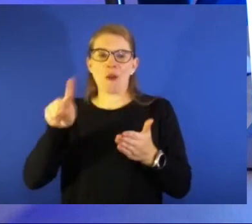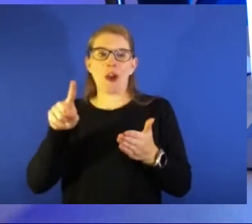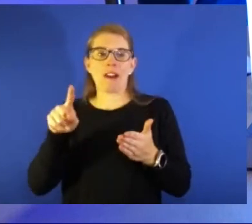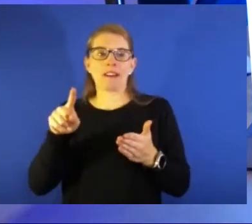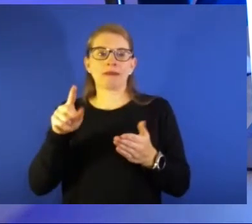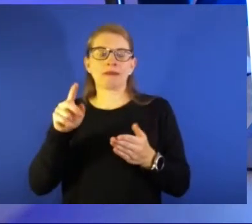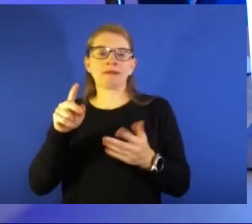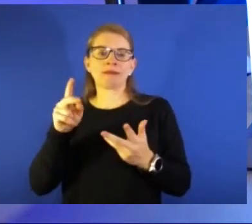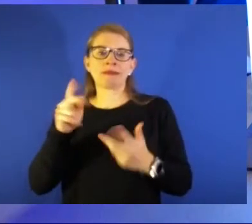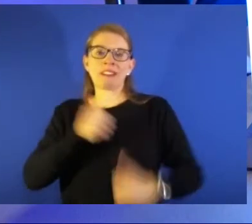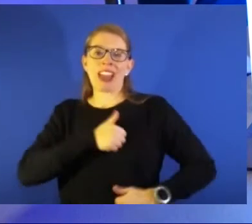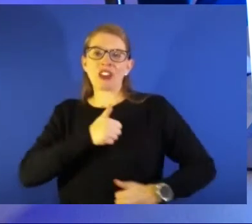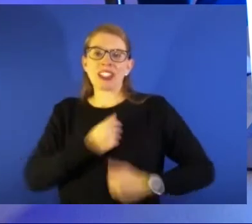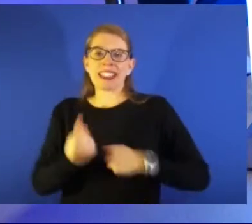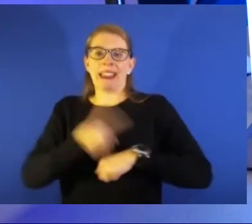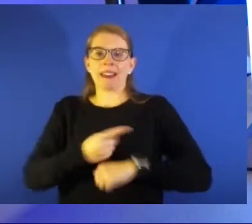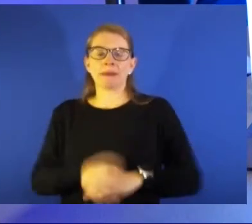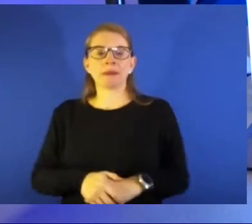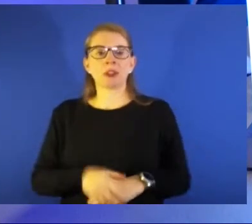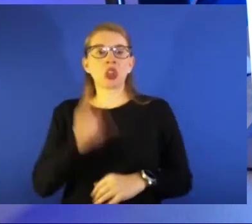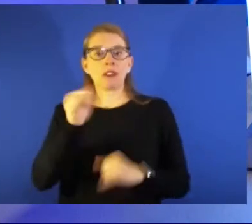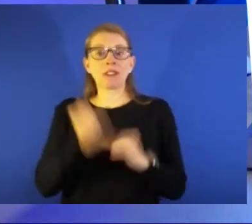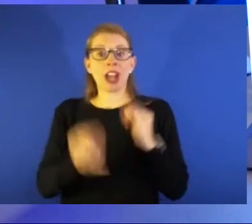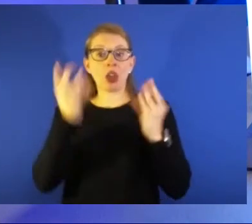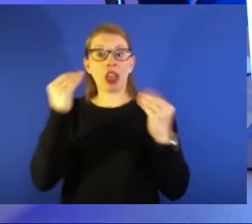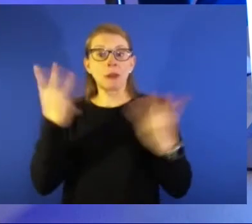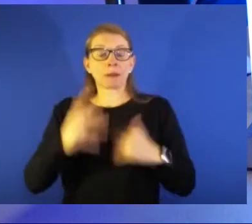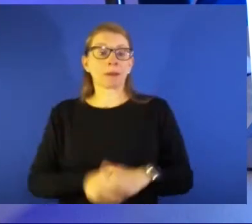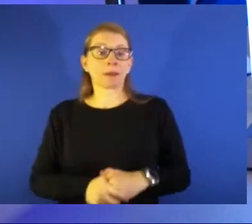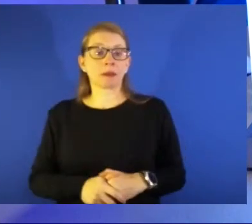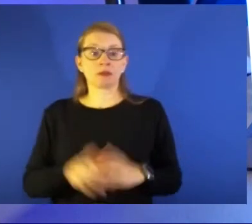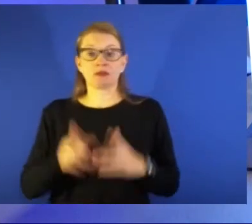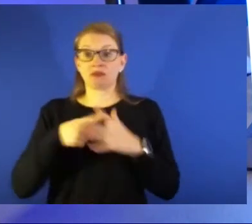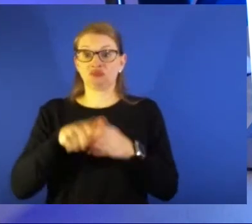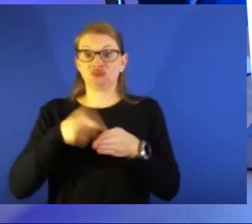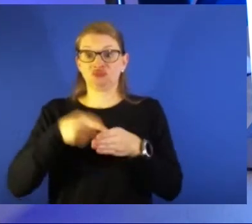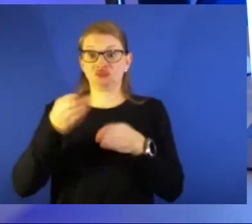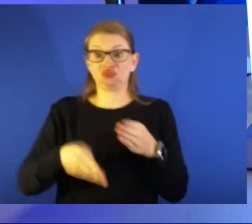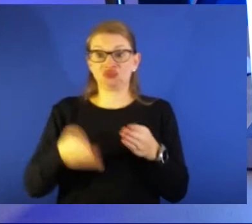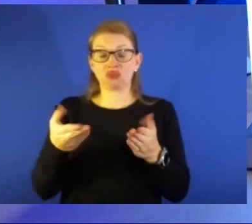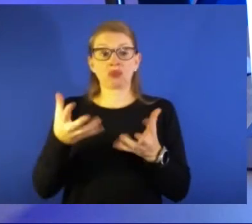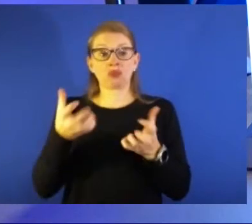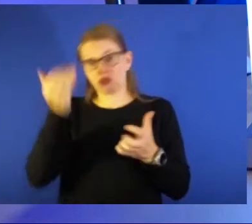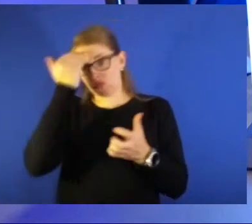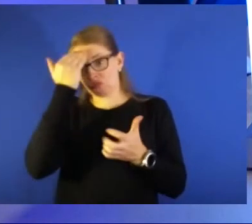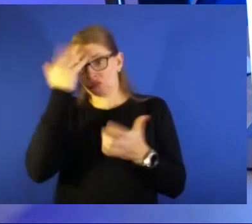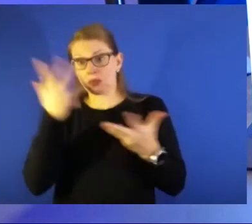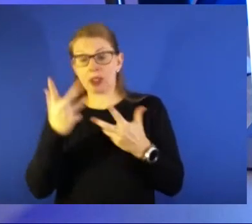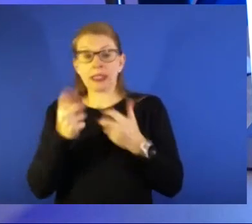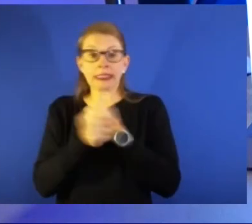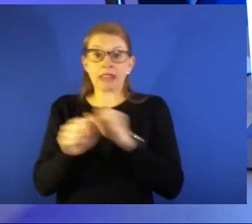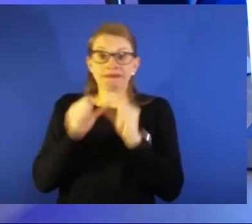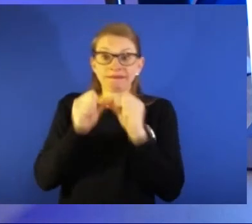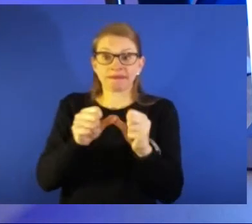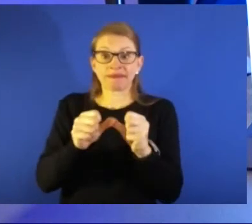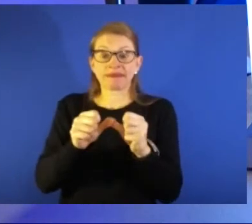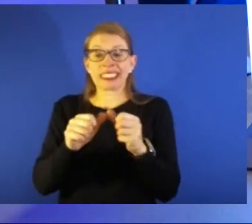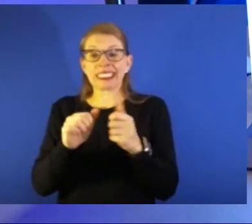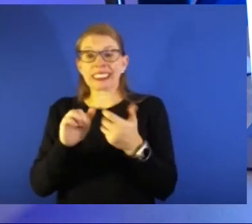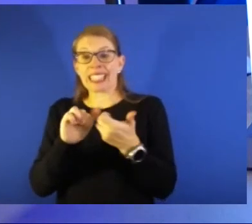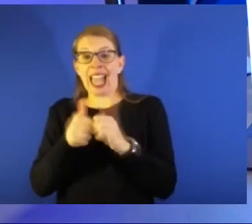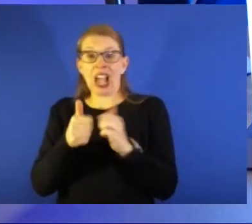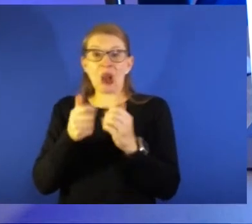just what's your final thought? As we all head into the weekend, we just want to hear from you, what you want us to know. How do we stay safe? How do we get past that finish line? I think we